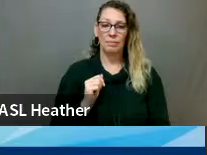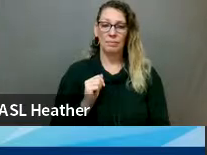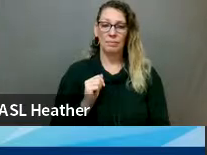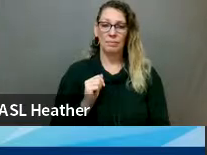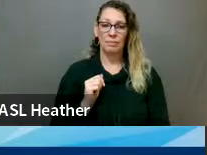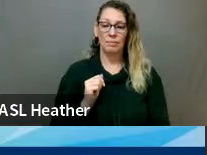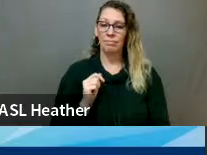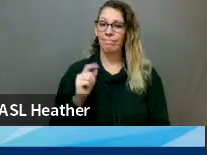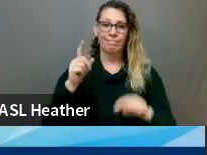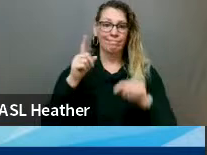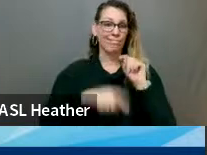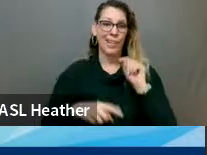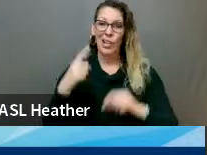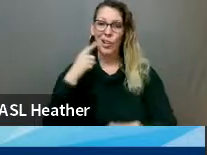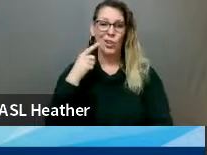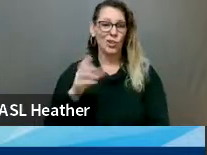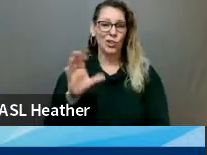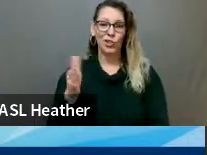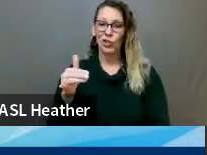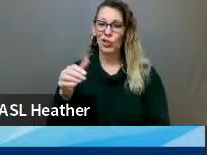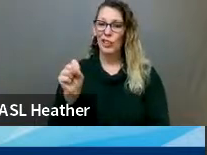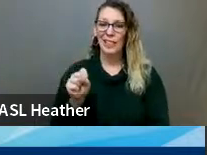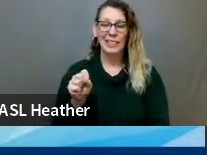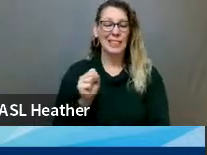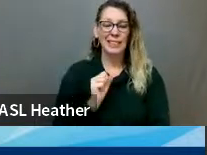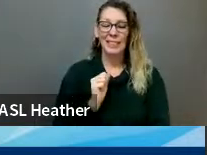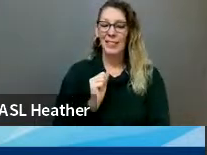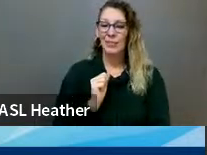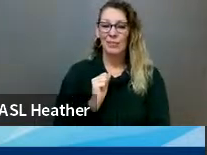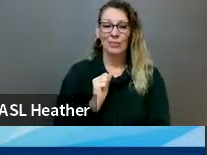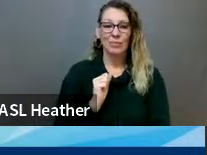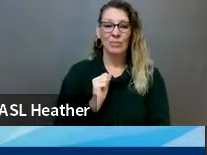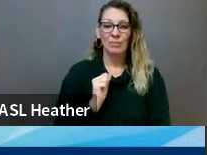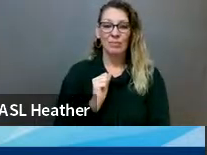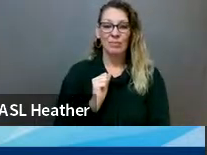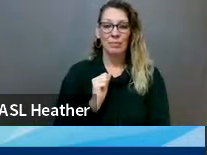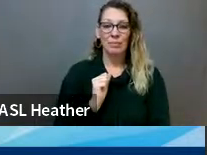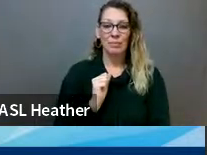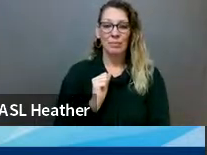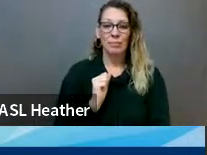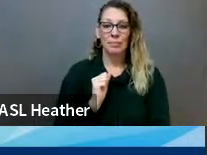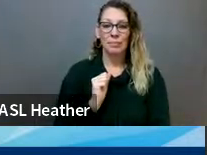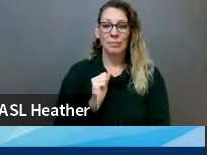Still can't hear you, Chris. Yeah, I think maybe the problem connects his audio.